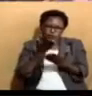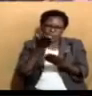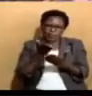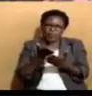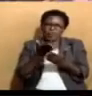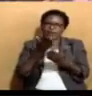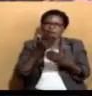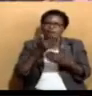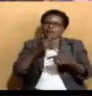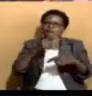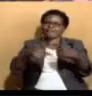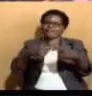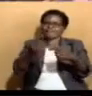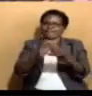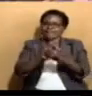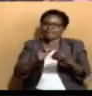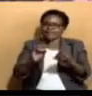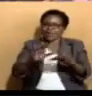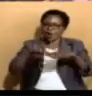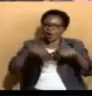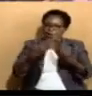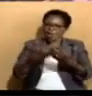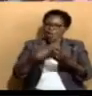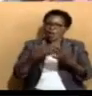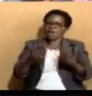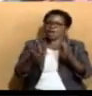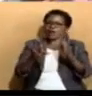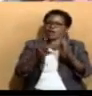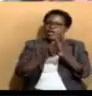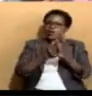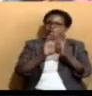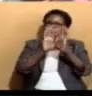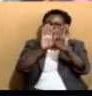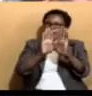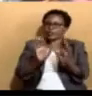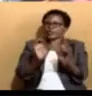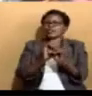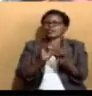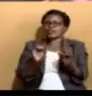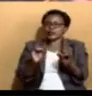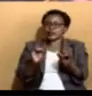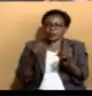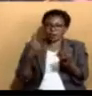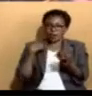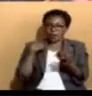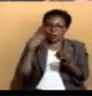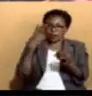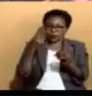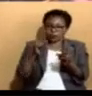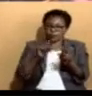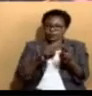exist and were of no legal effect. Secondly,